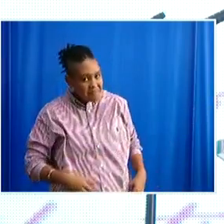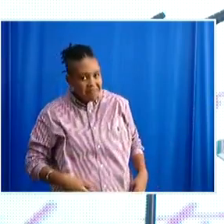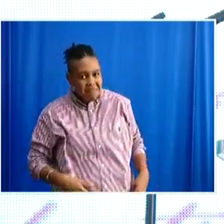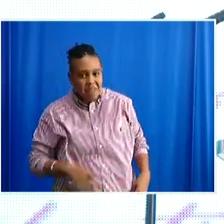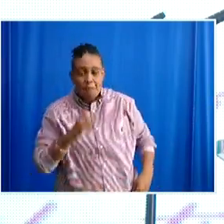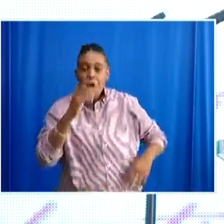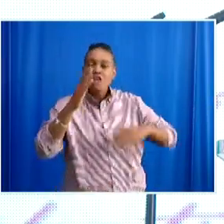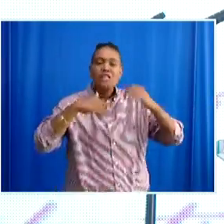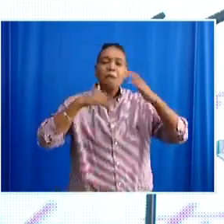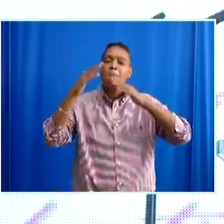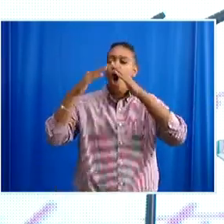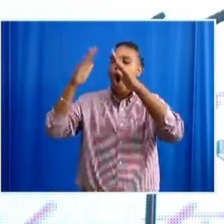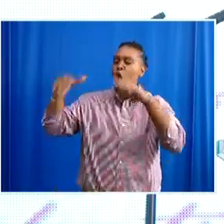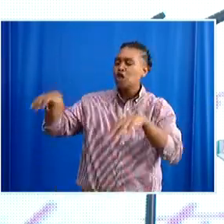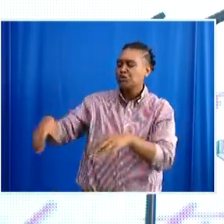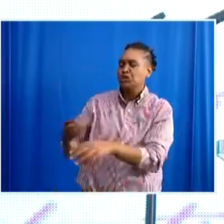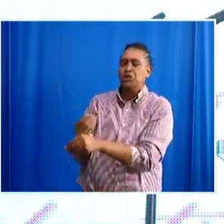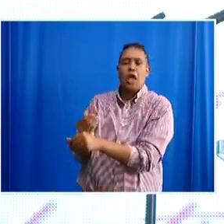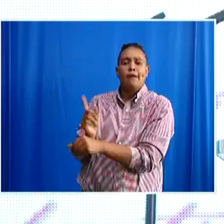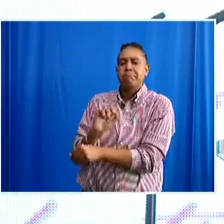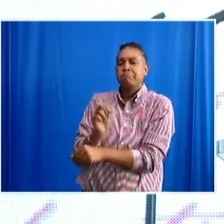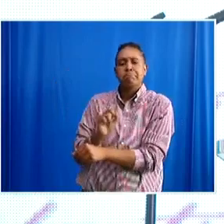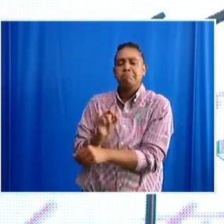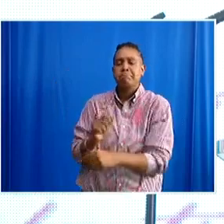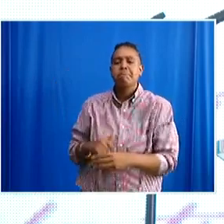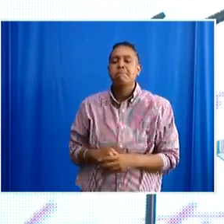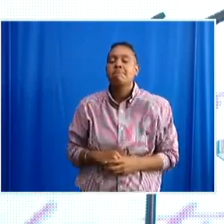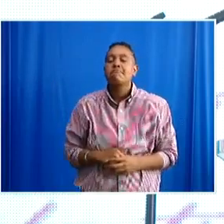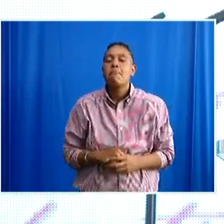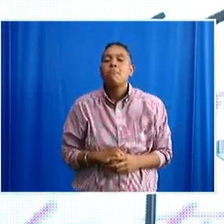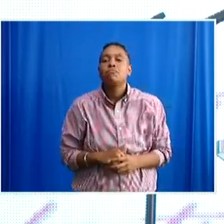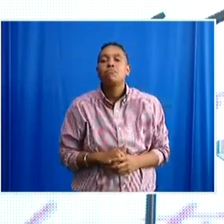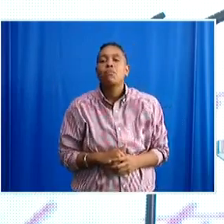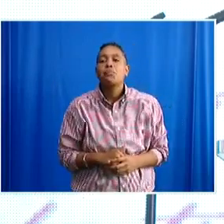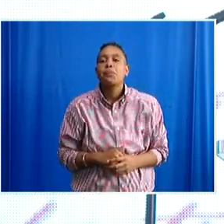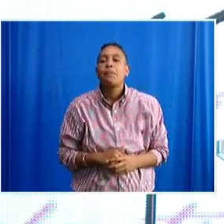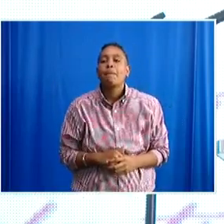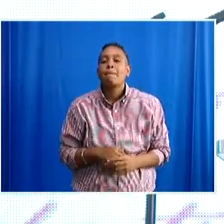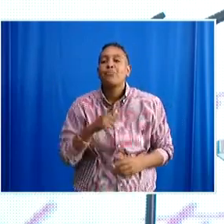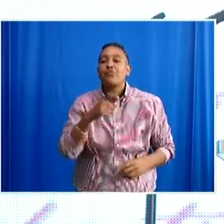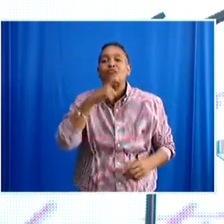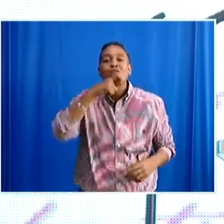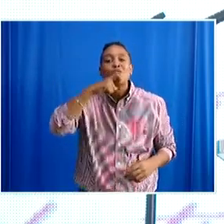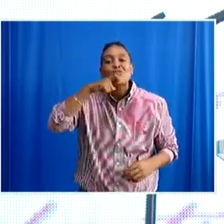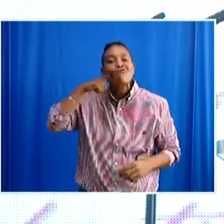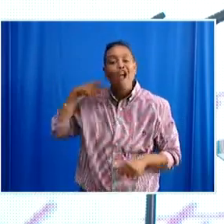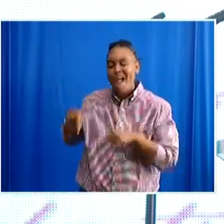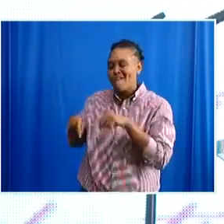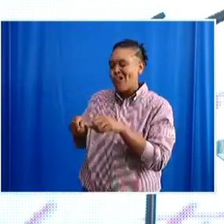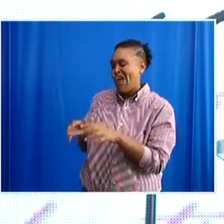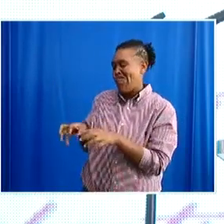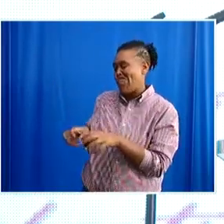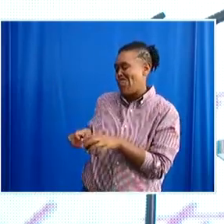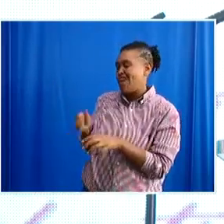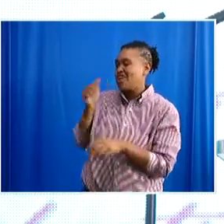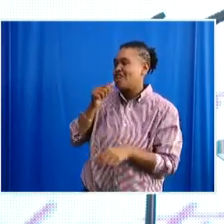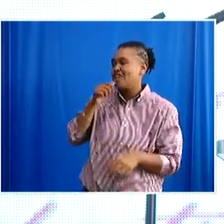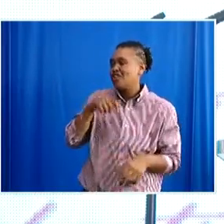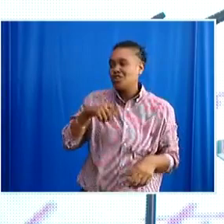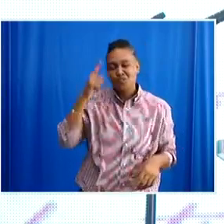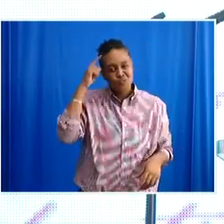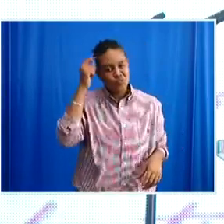your house on sandy ground. They moved from dry foot gal to Burhead